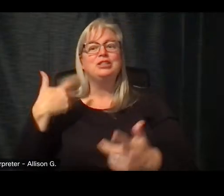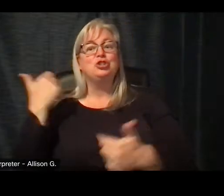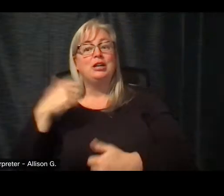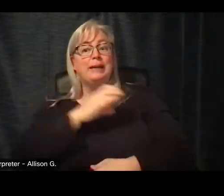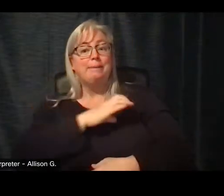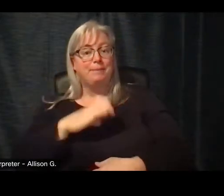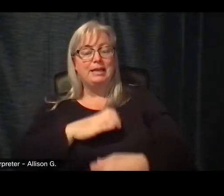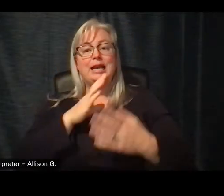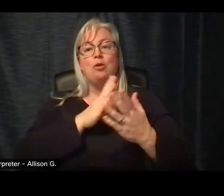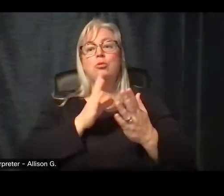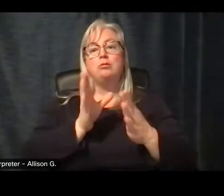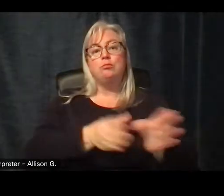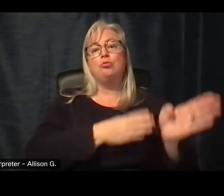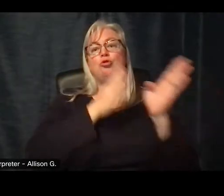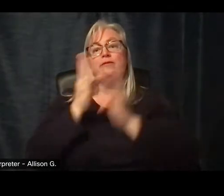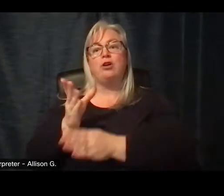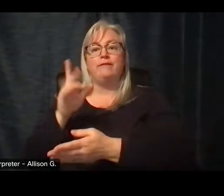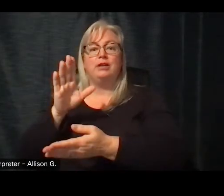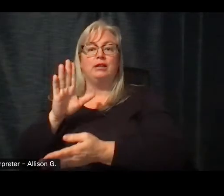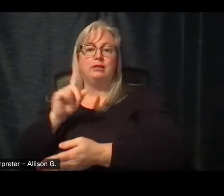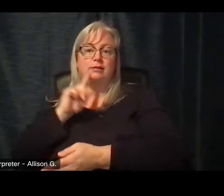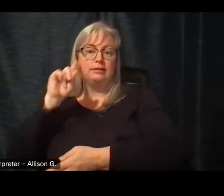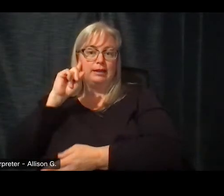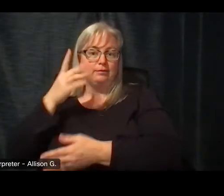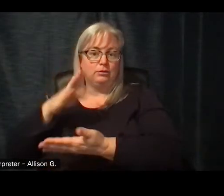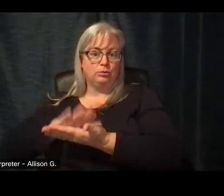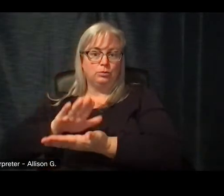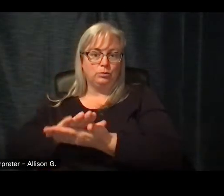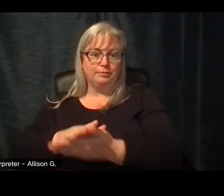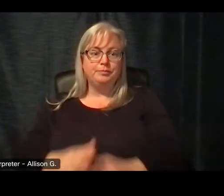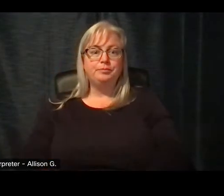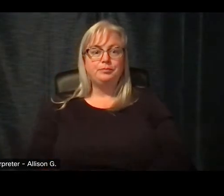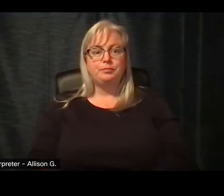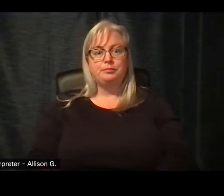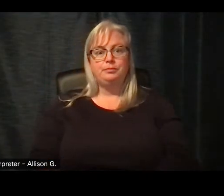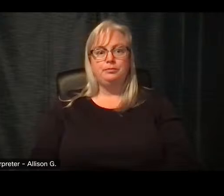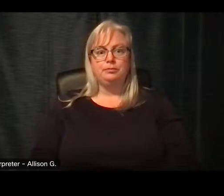guess I'll move on to School for the Deaf.